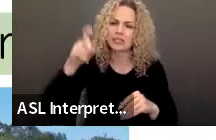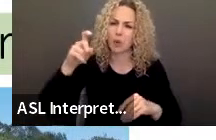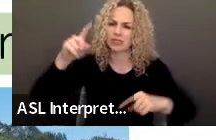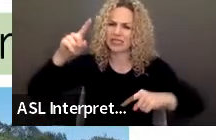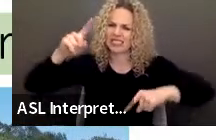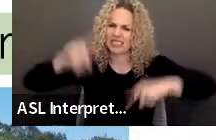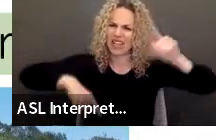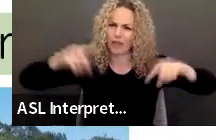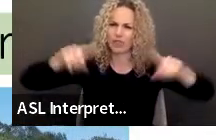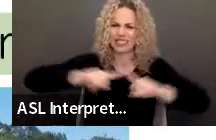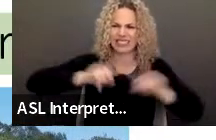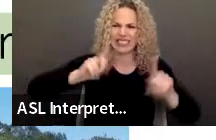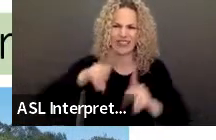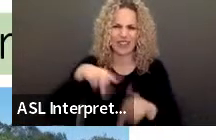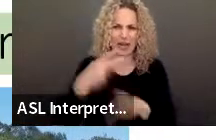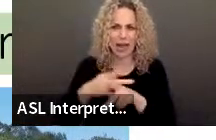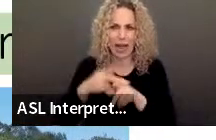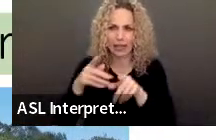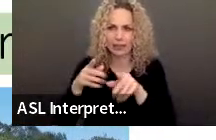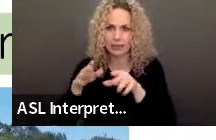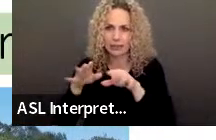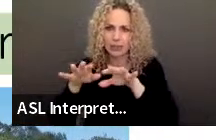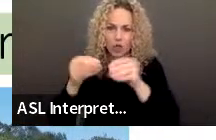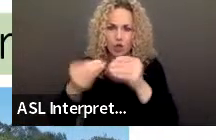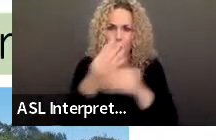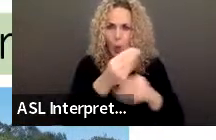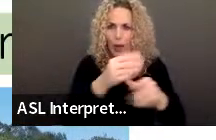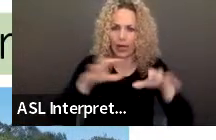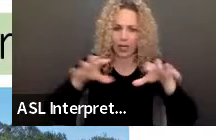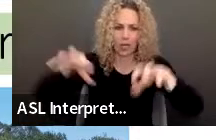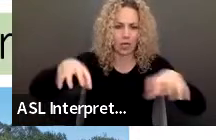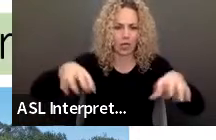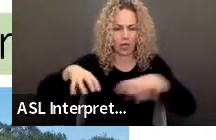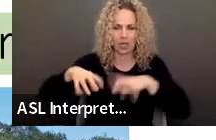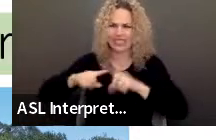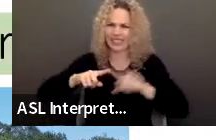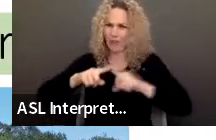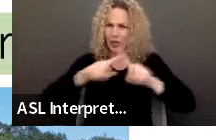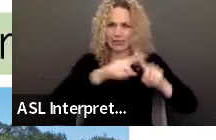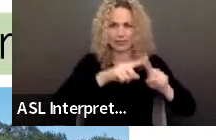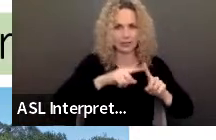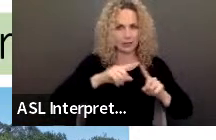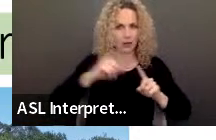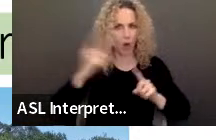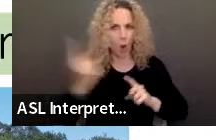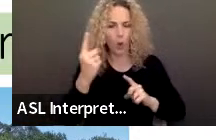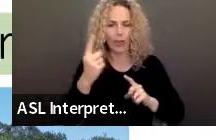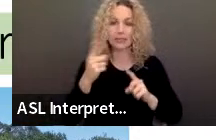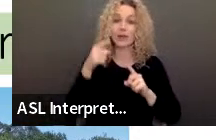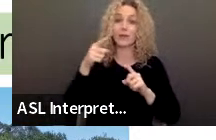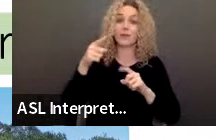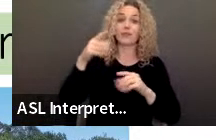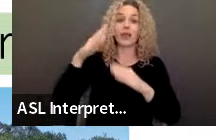of different kinds of things growing at all times. In the upper portion of this photo, there